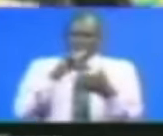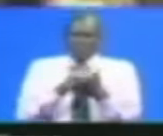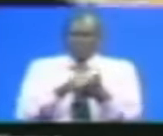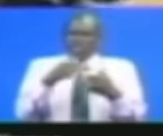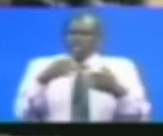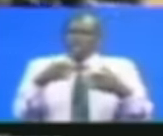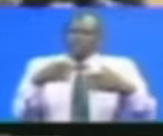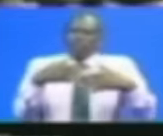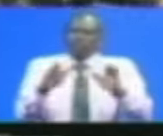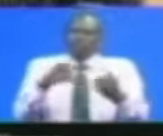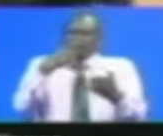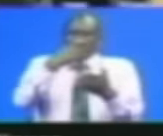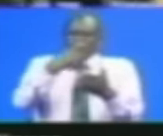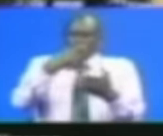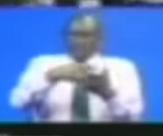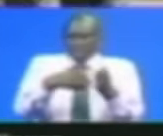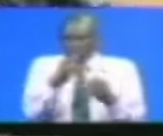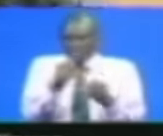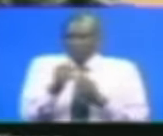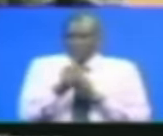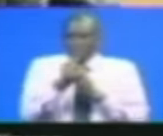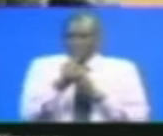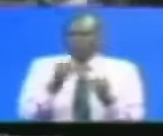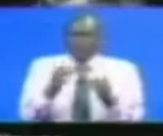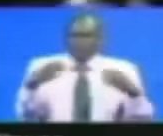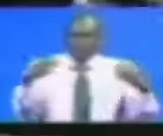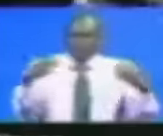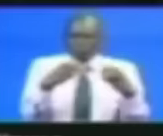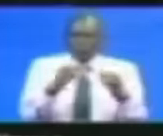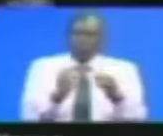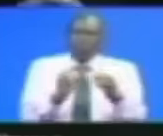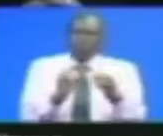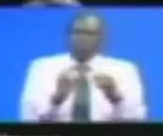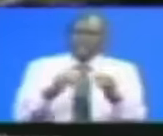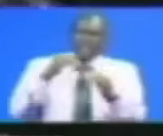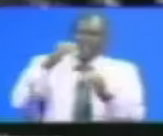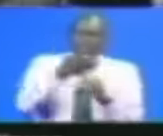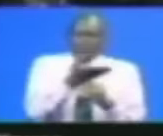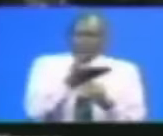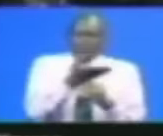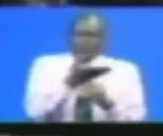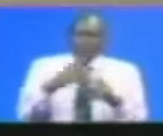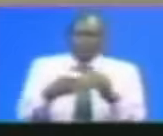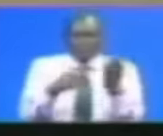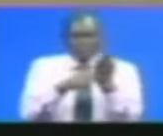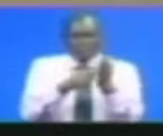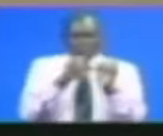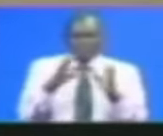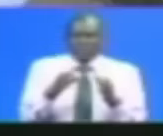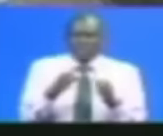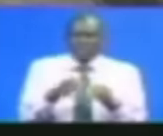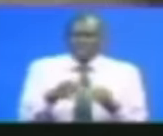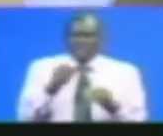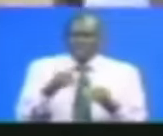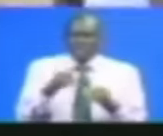the taxpayers' money was orchestrated by forces above her. She did not mention names. The admission of theft